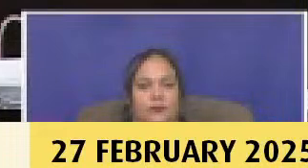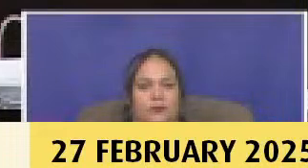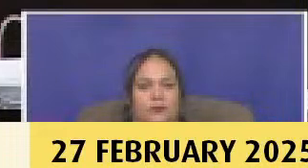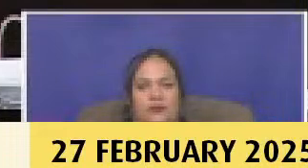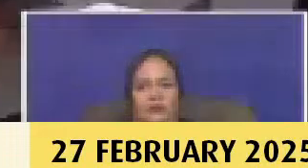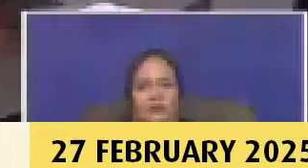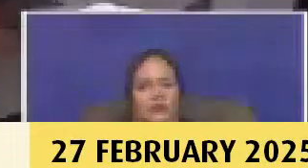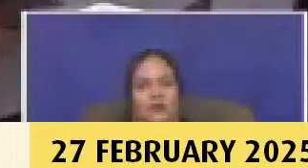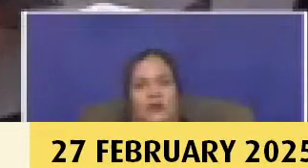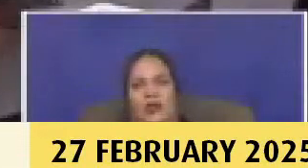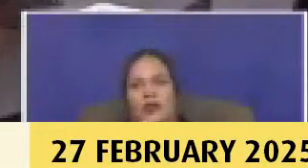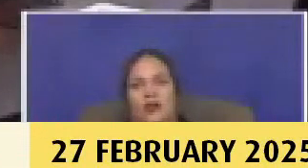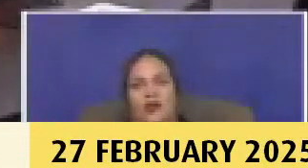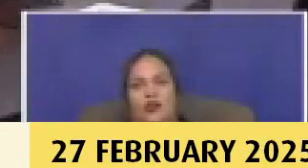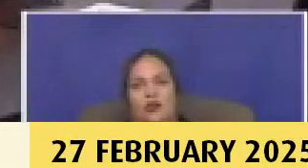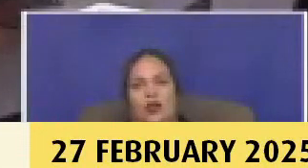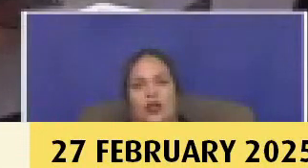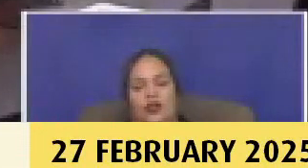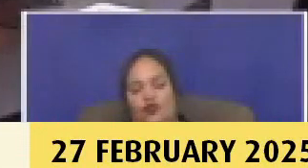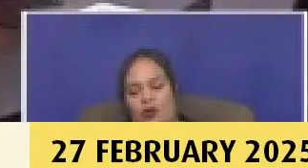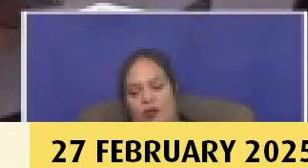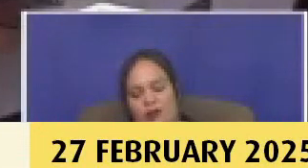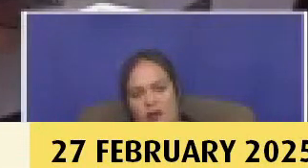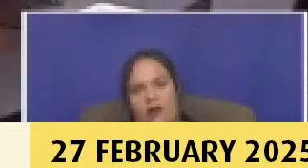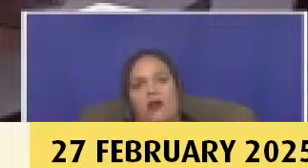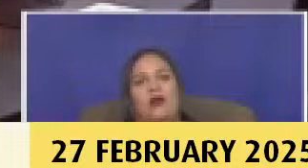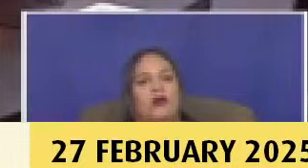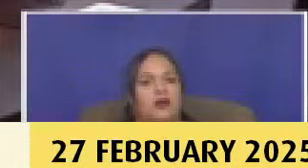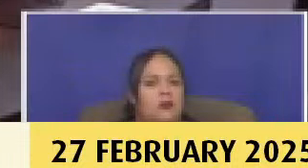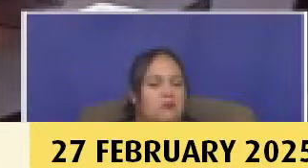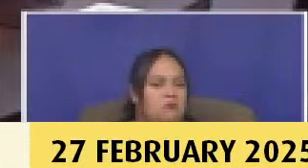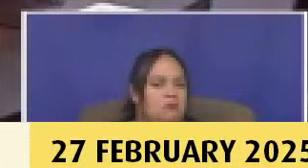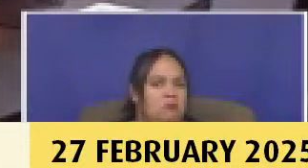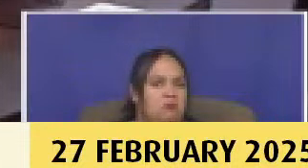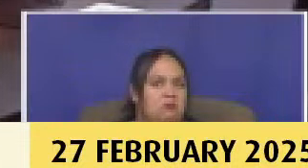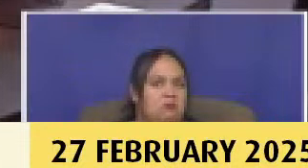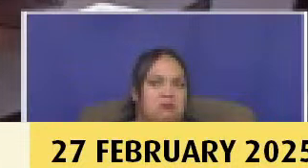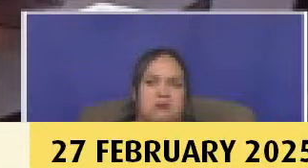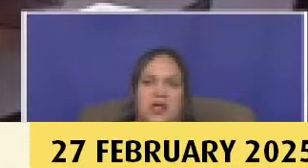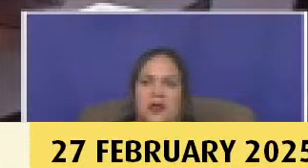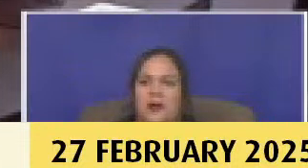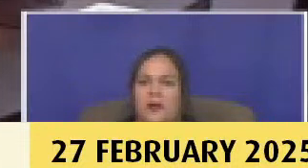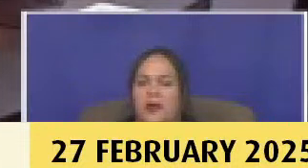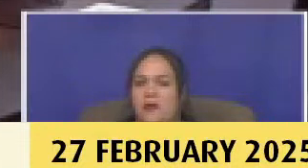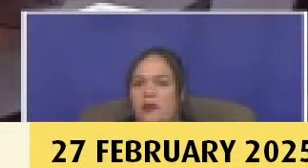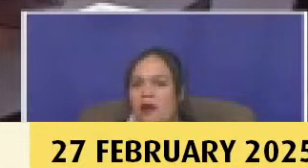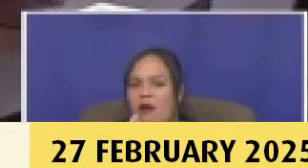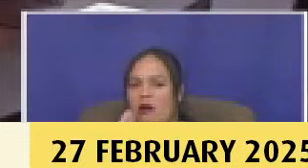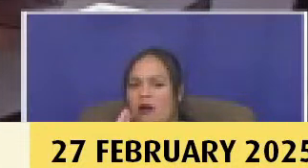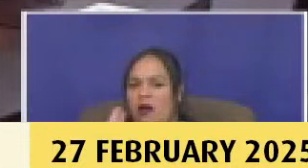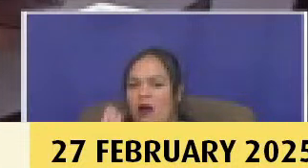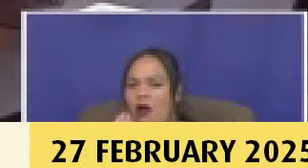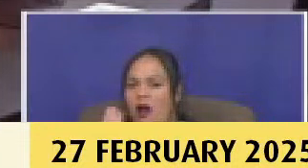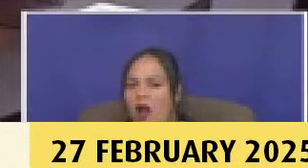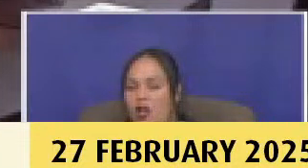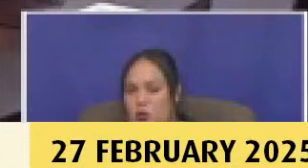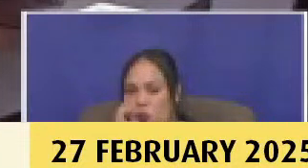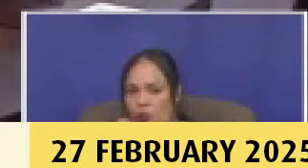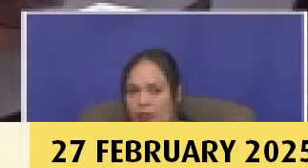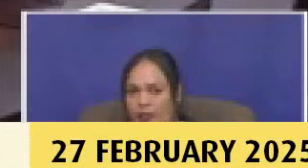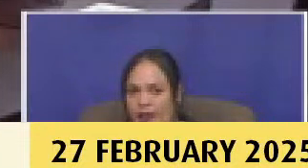No, thank you very much, Chair. Maybe I must just confirm, Mr. Mbata, if you can hear